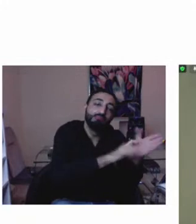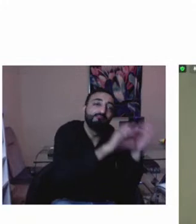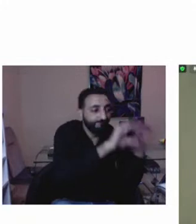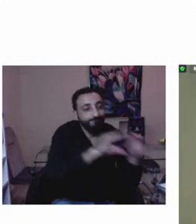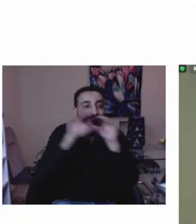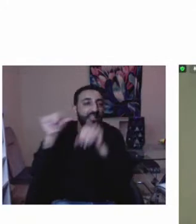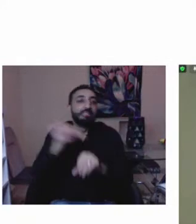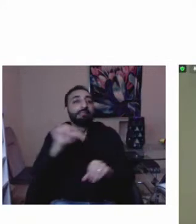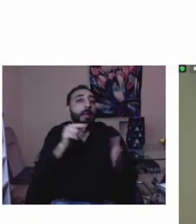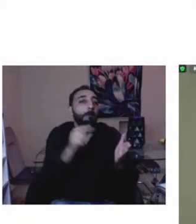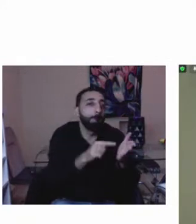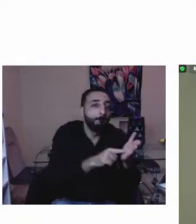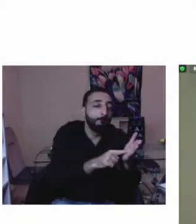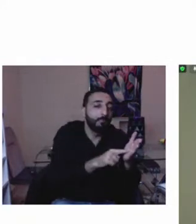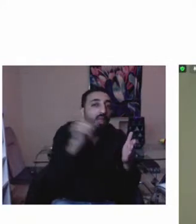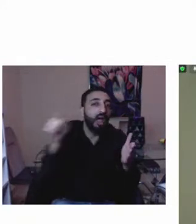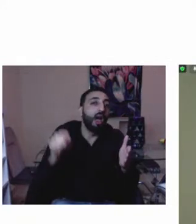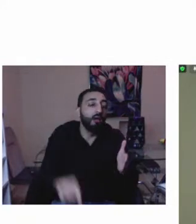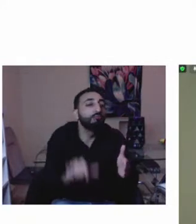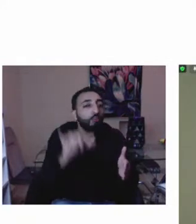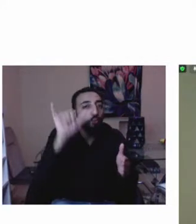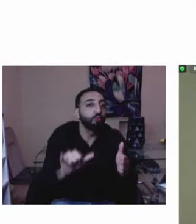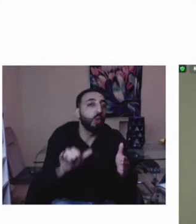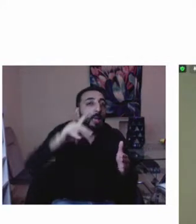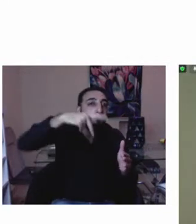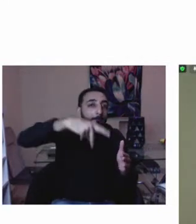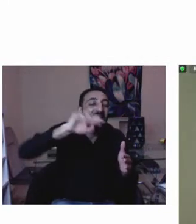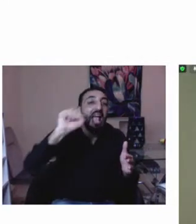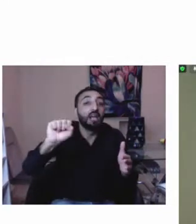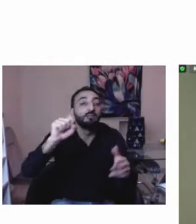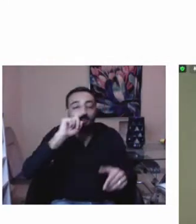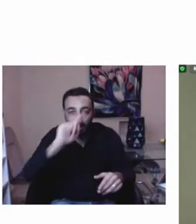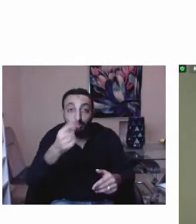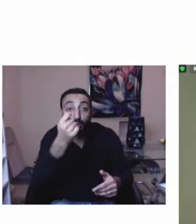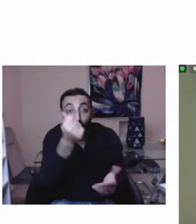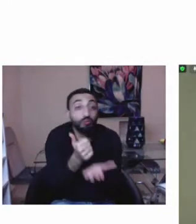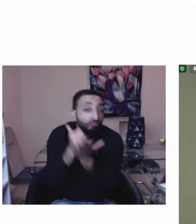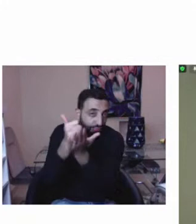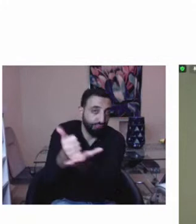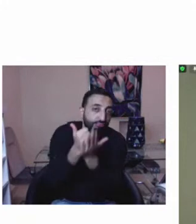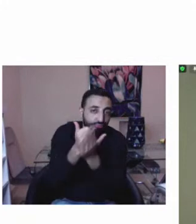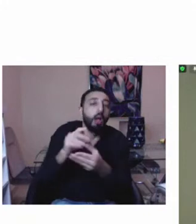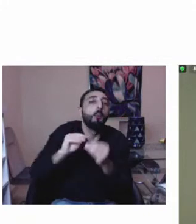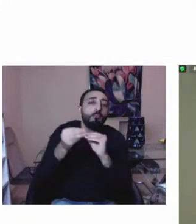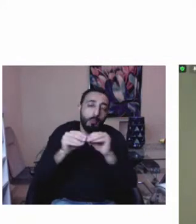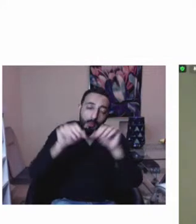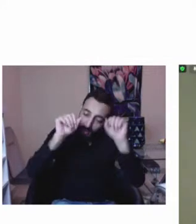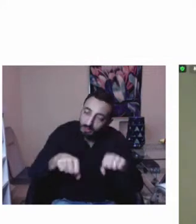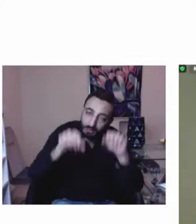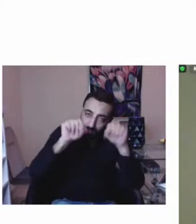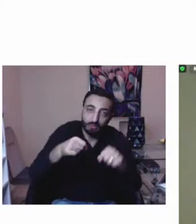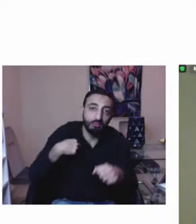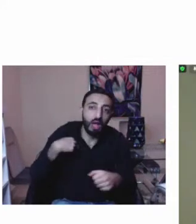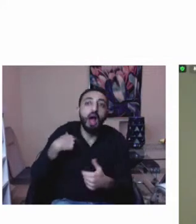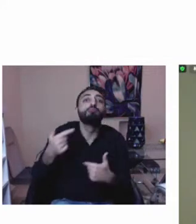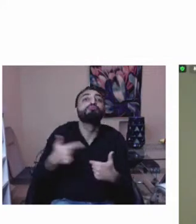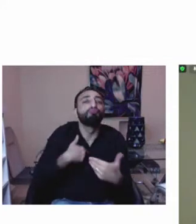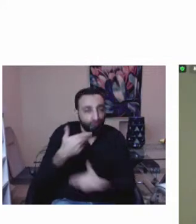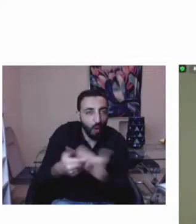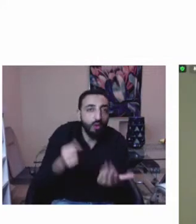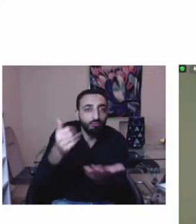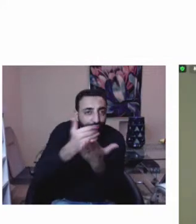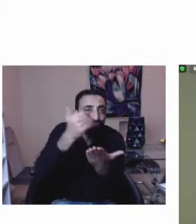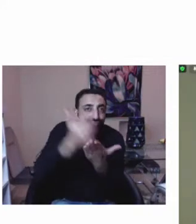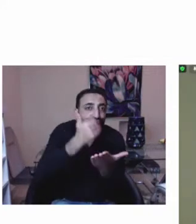the challenges that come in our way, particularly the obstacles in terms of financing. This is one of the major